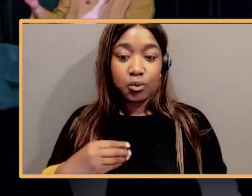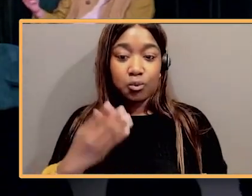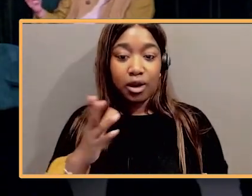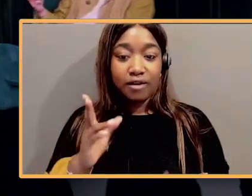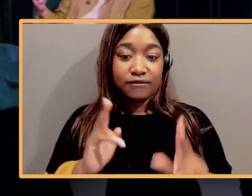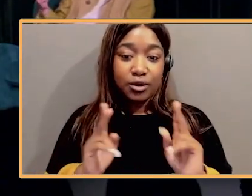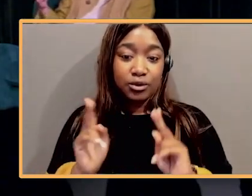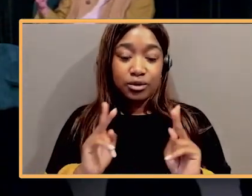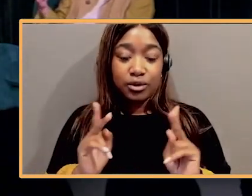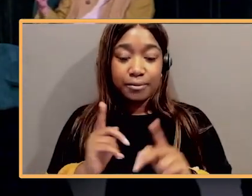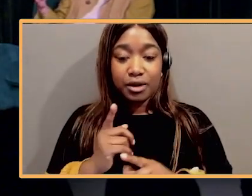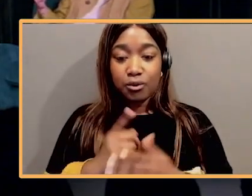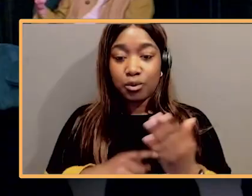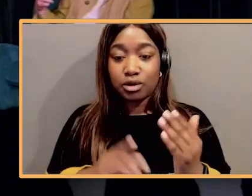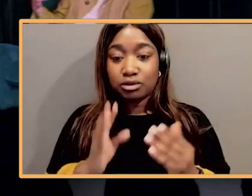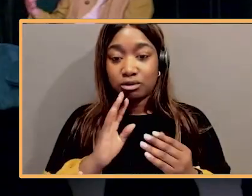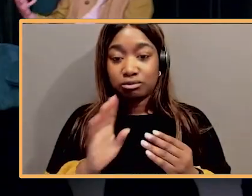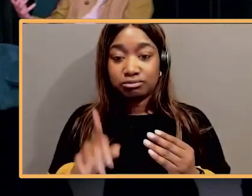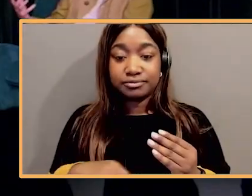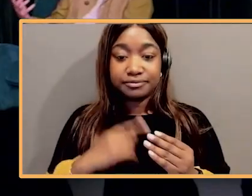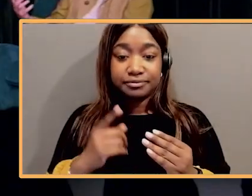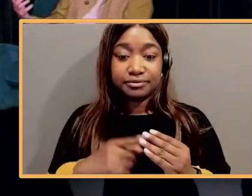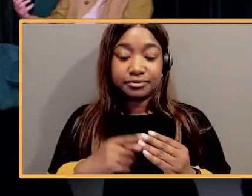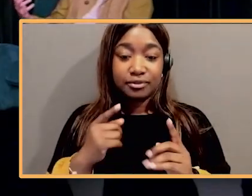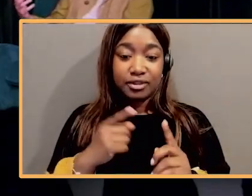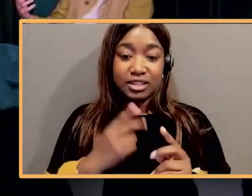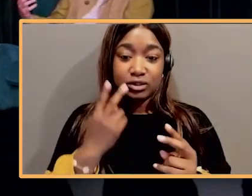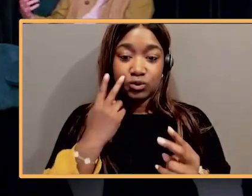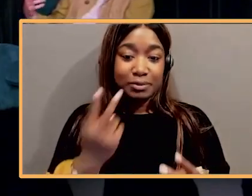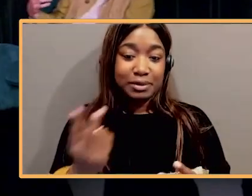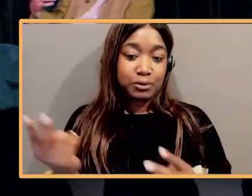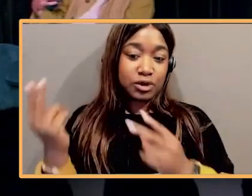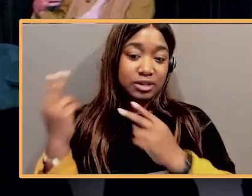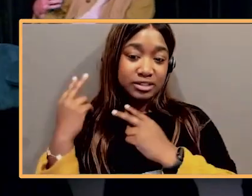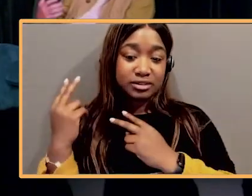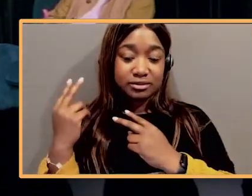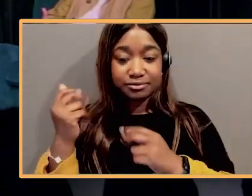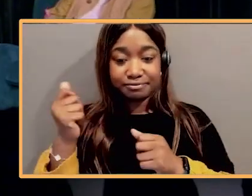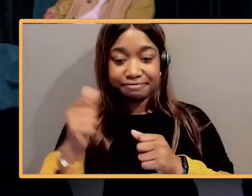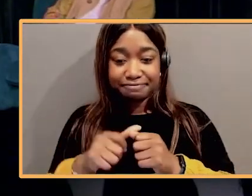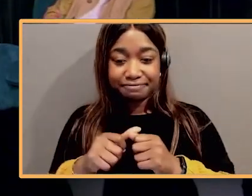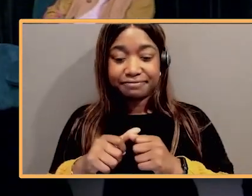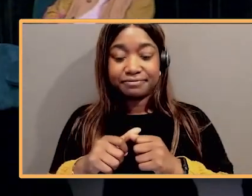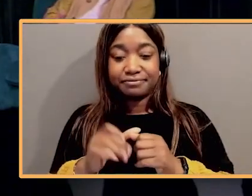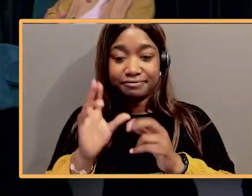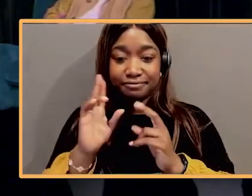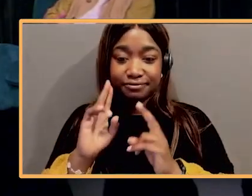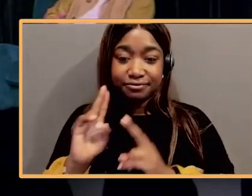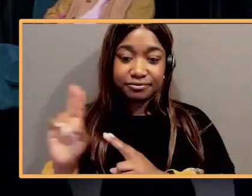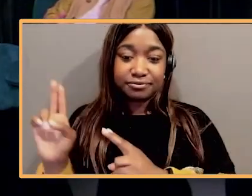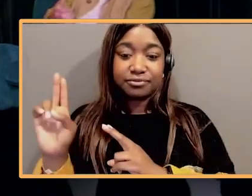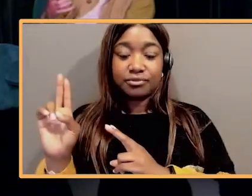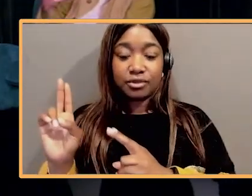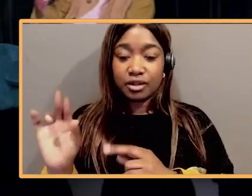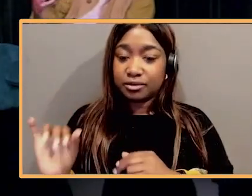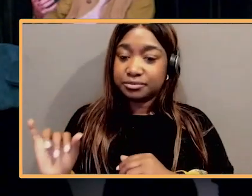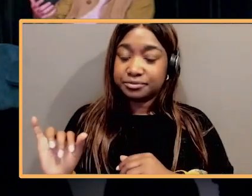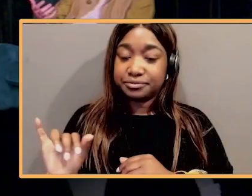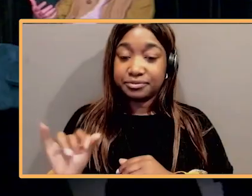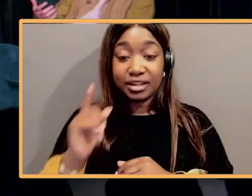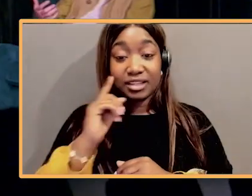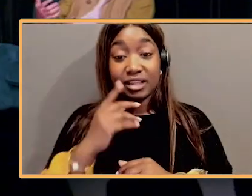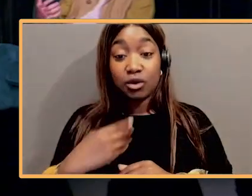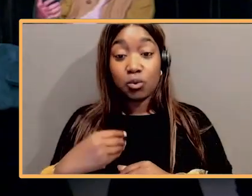because what you're talking to is you're talking to a remembrance, right? And I think that whiteness